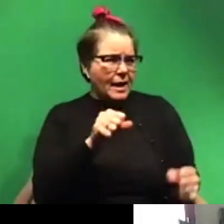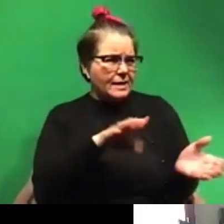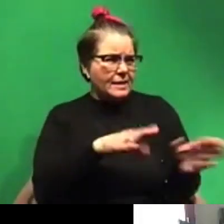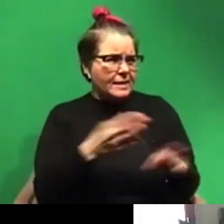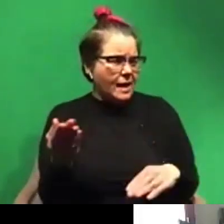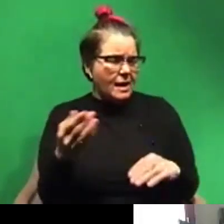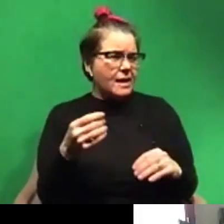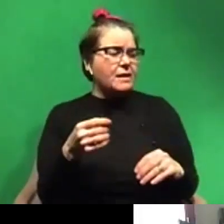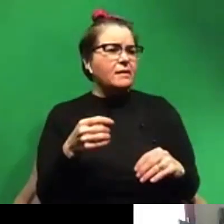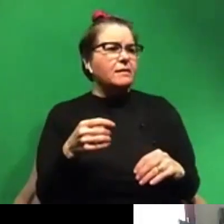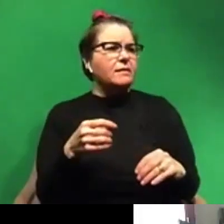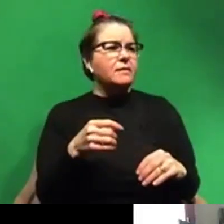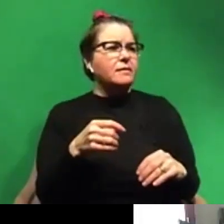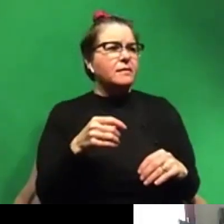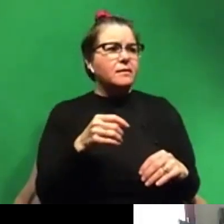other things kill them?